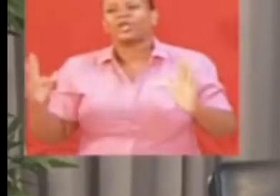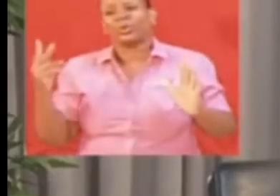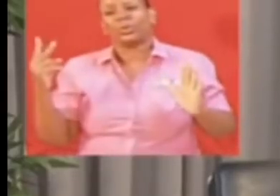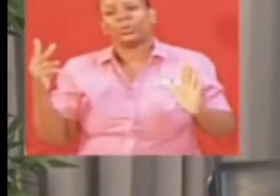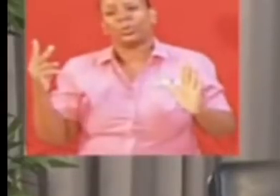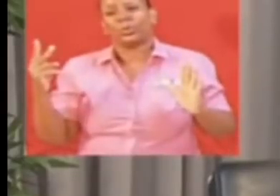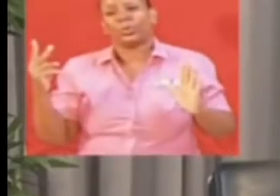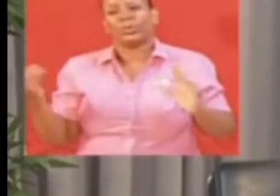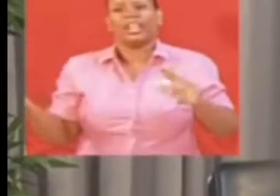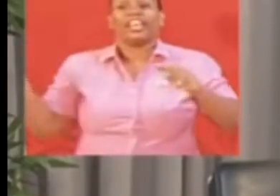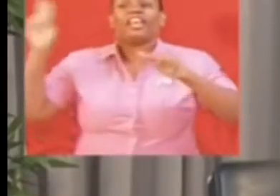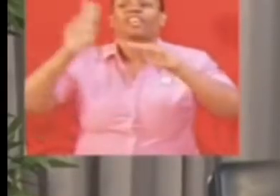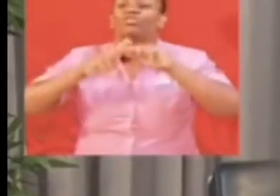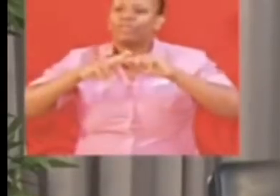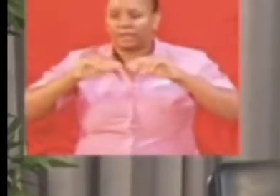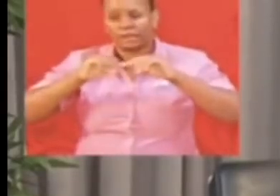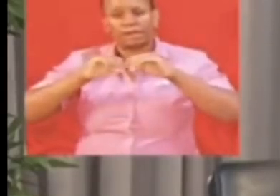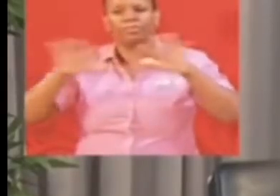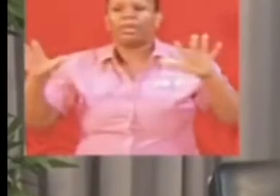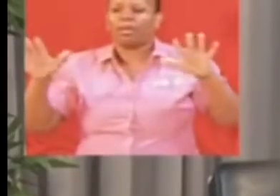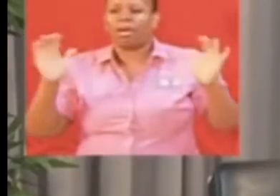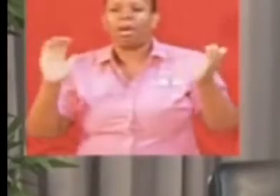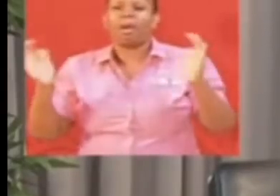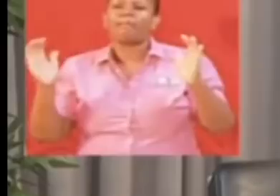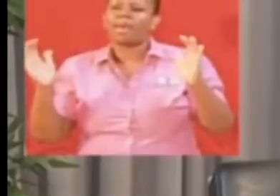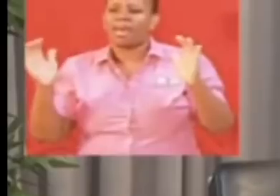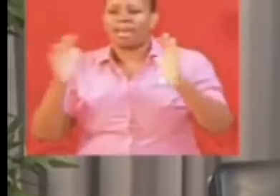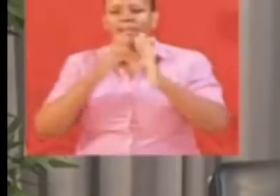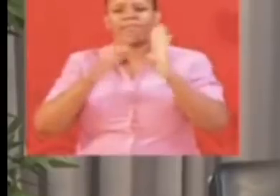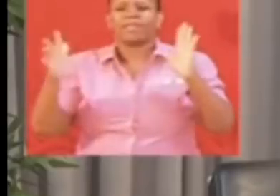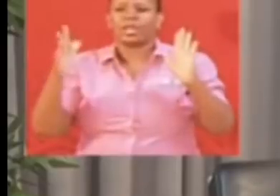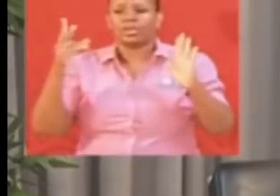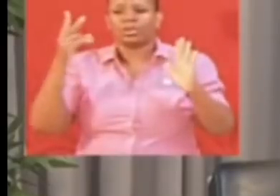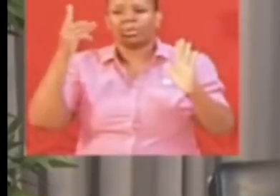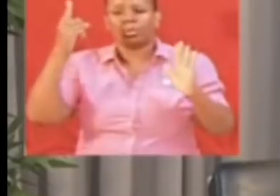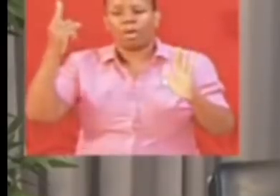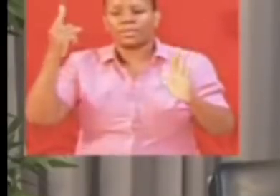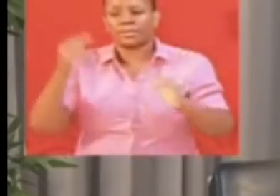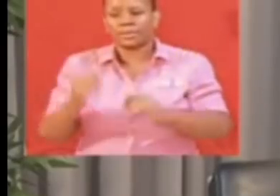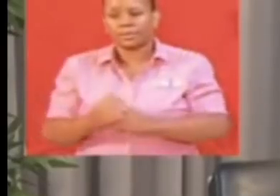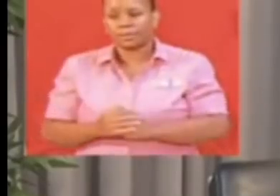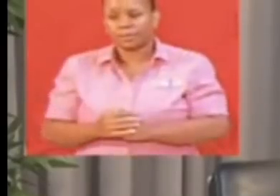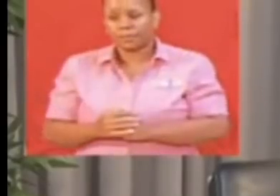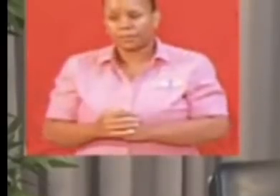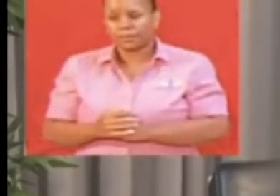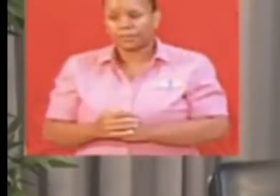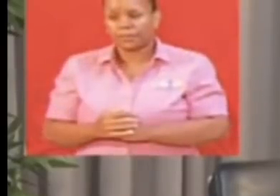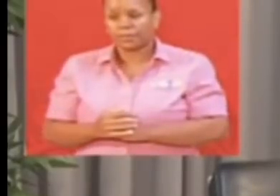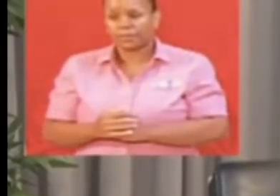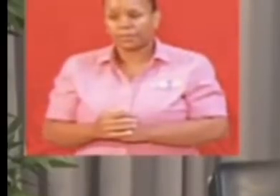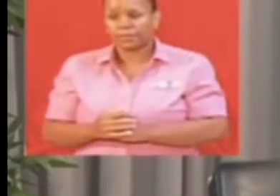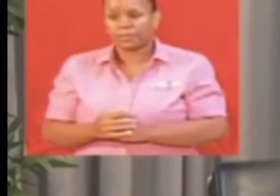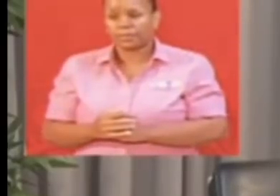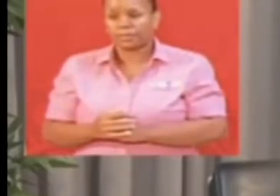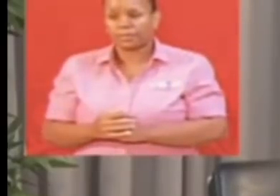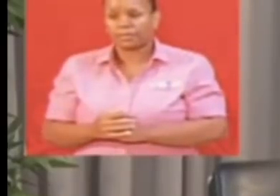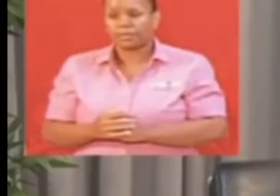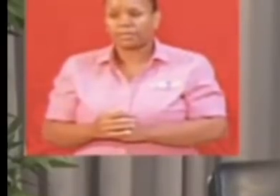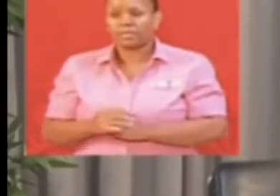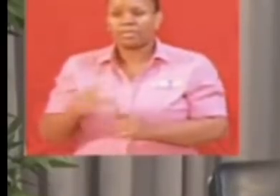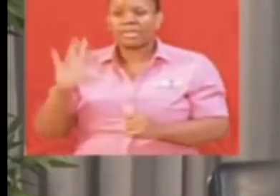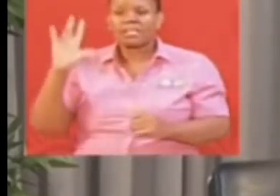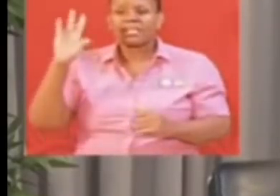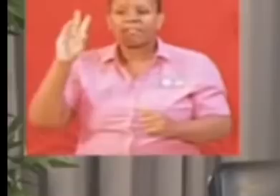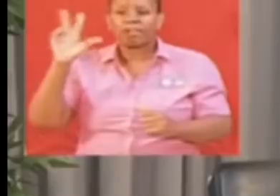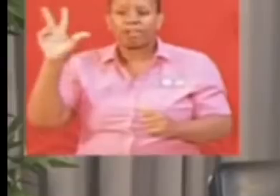1. Again, it can be a function of the types of persons being infected. As we said, 73% of the people are now